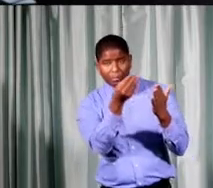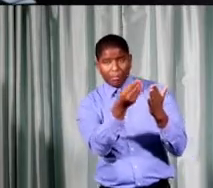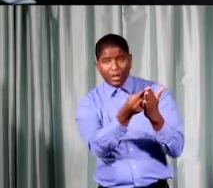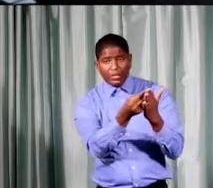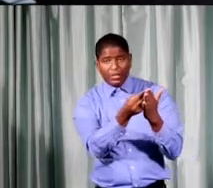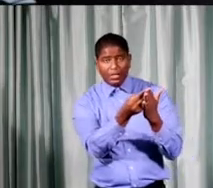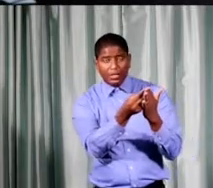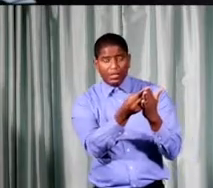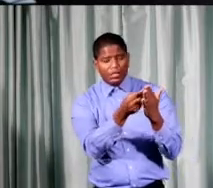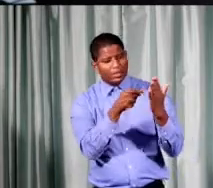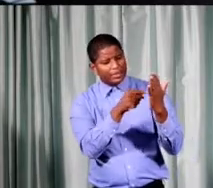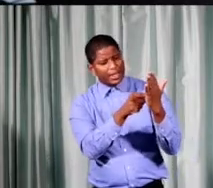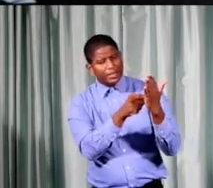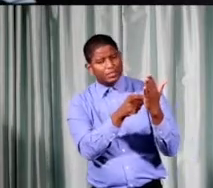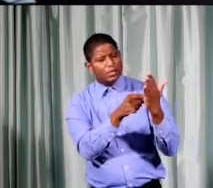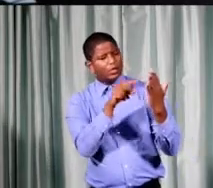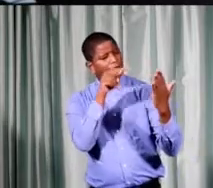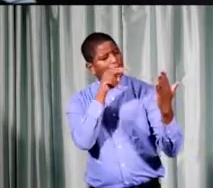today's value.